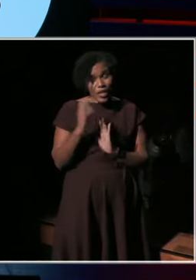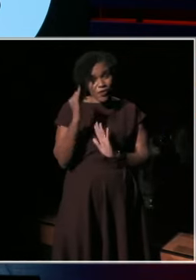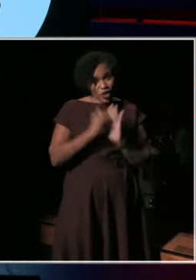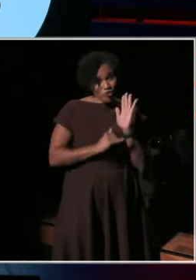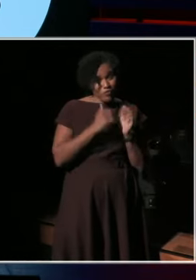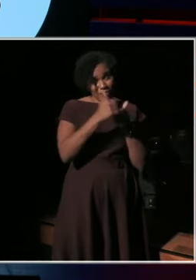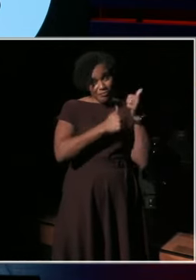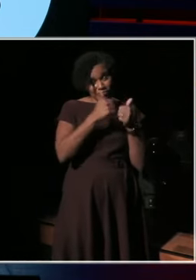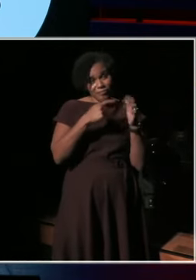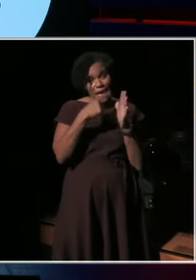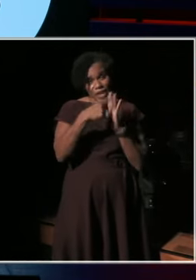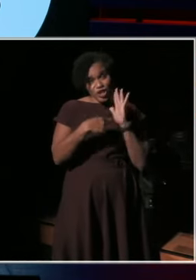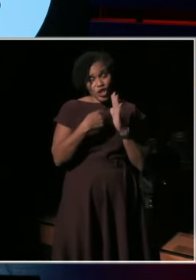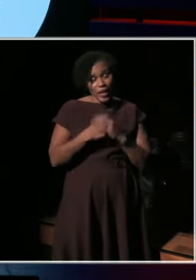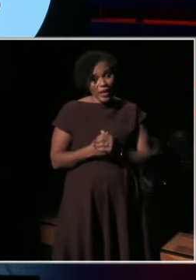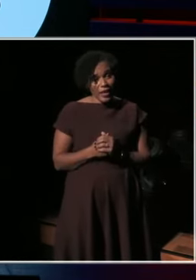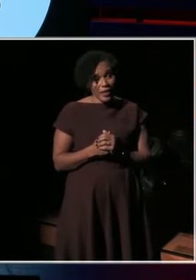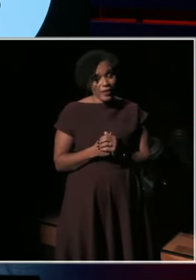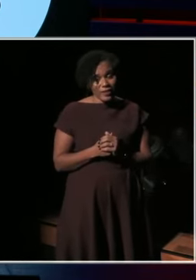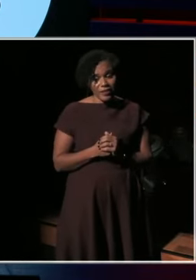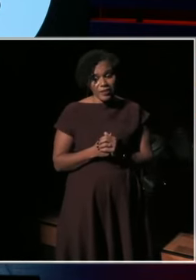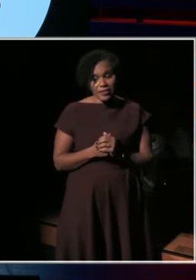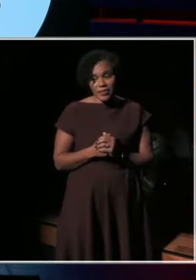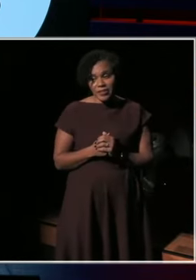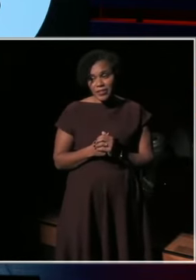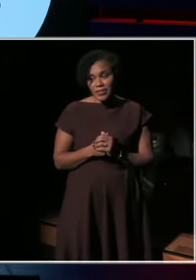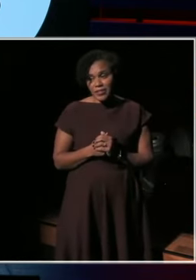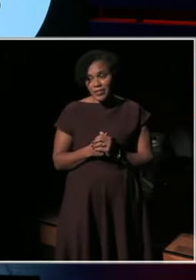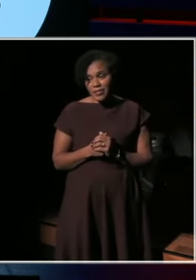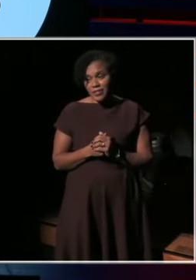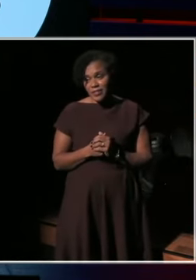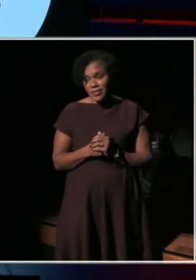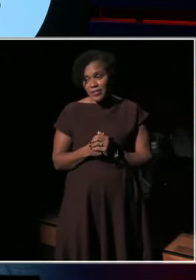50-50, we would have been here